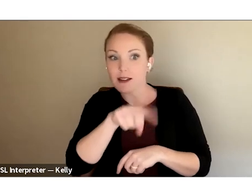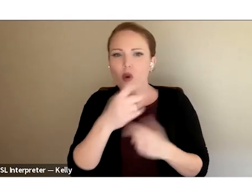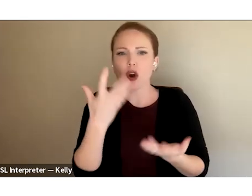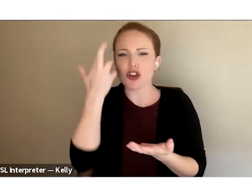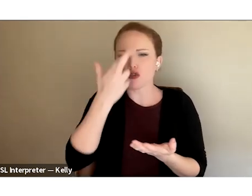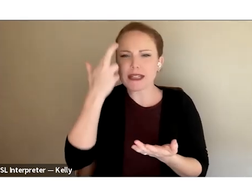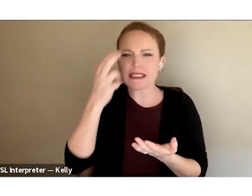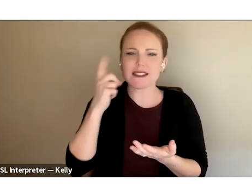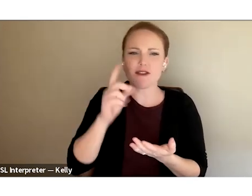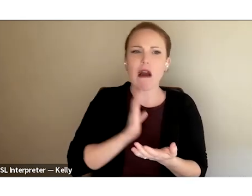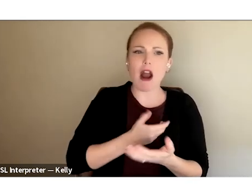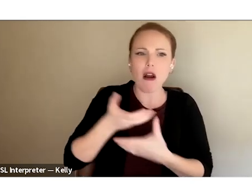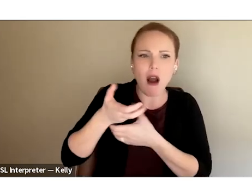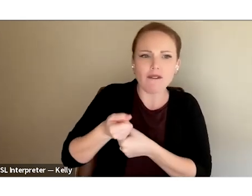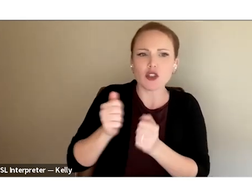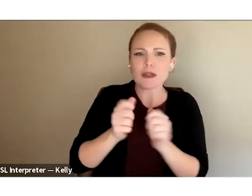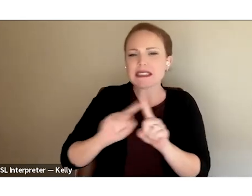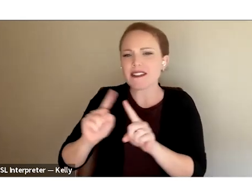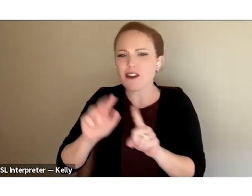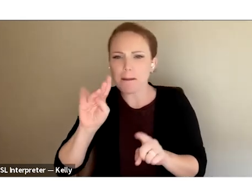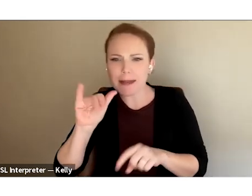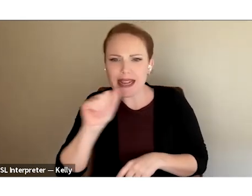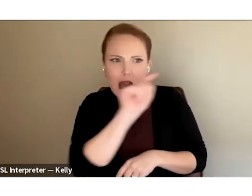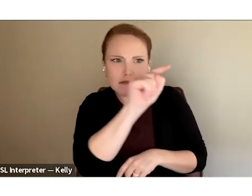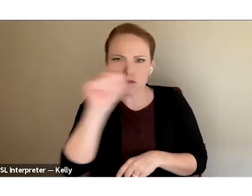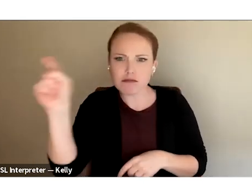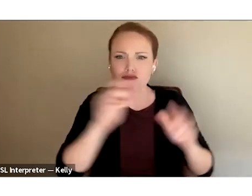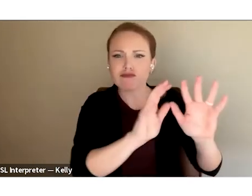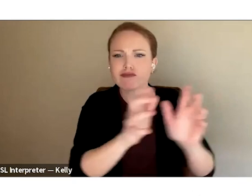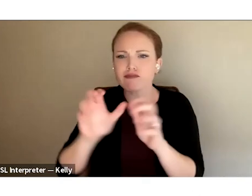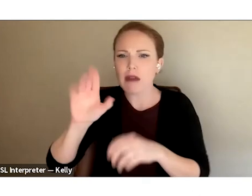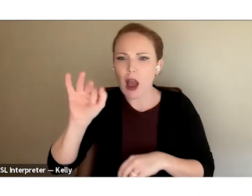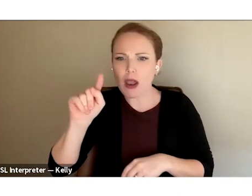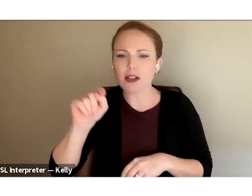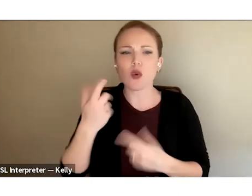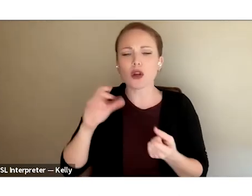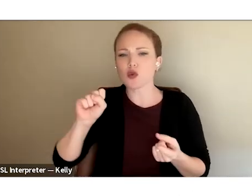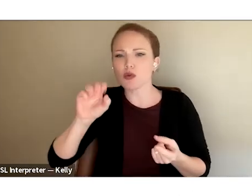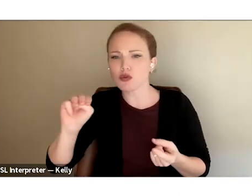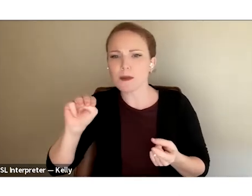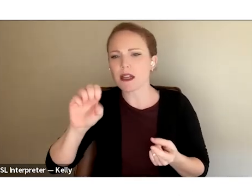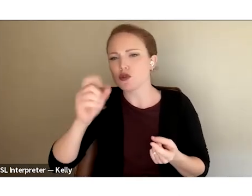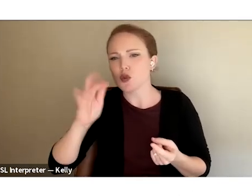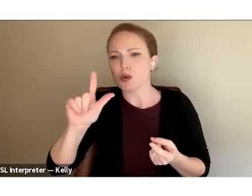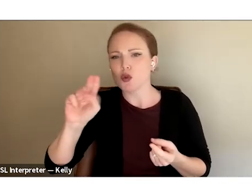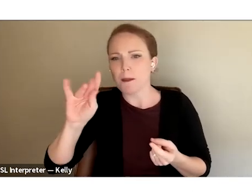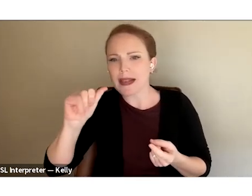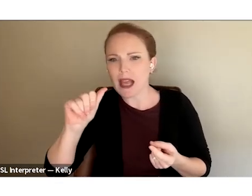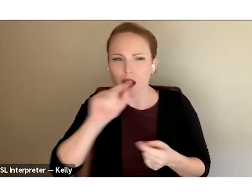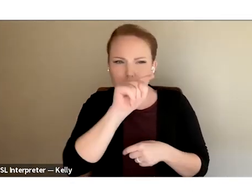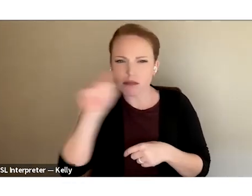confidence in certain media outlets or social media accounts? What what we were looking at too